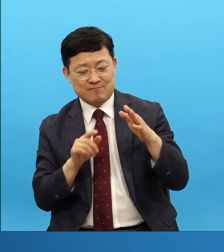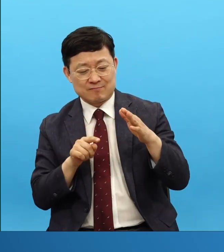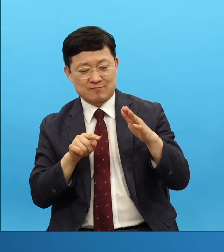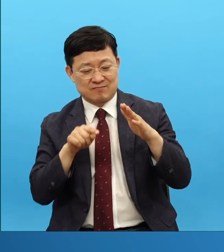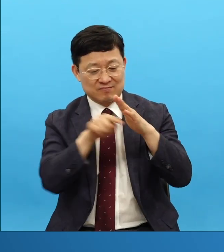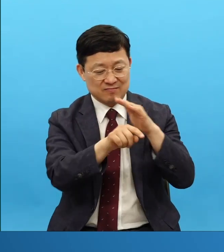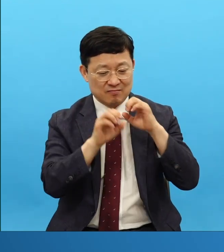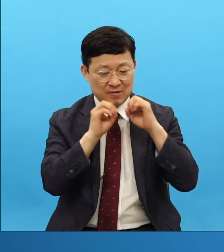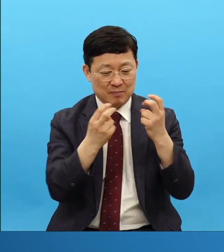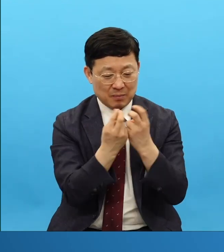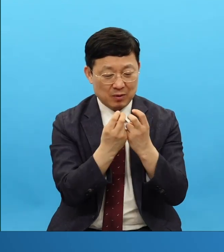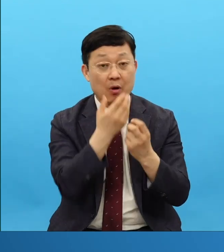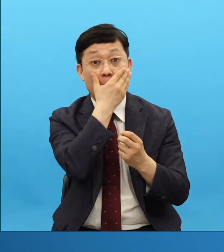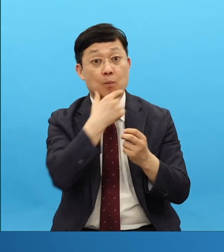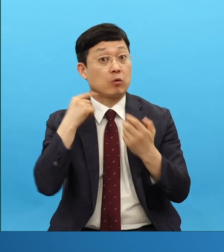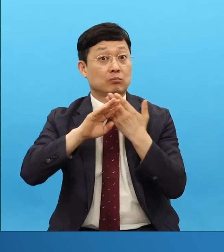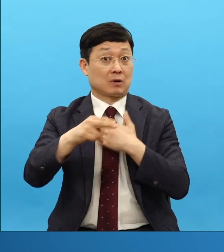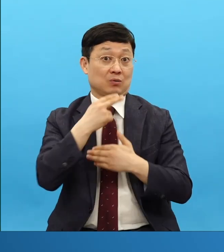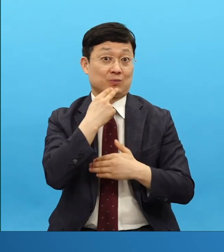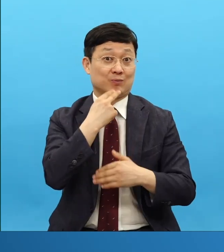it is the gospel.